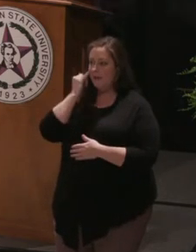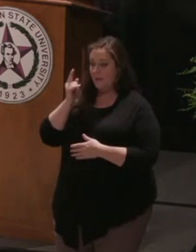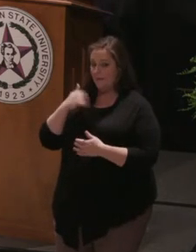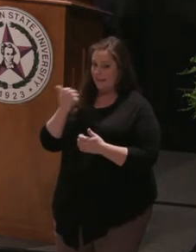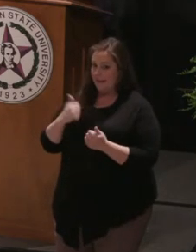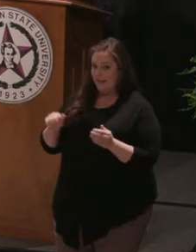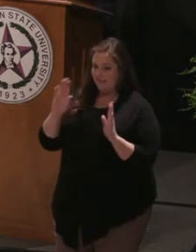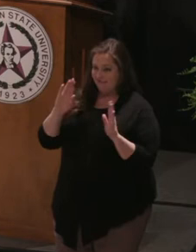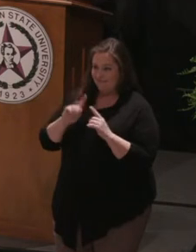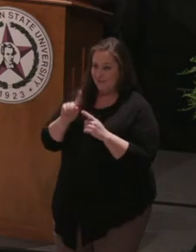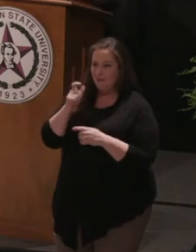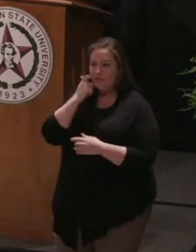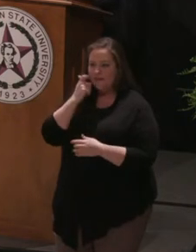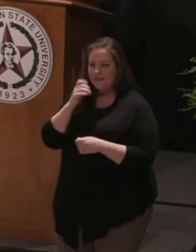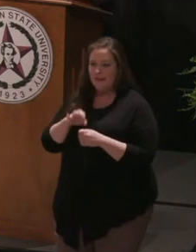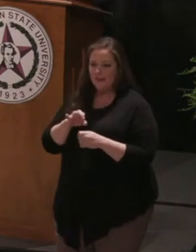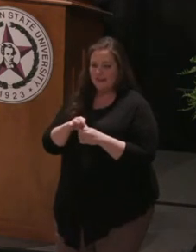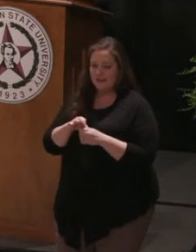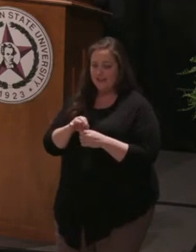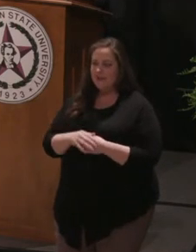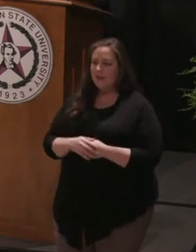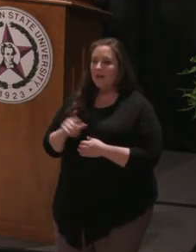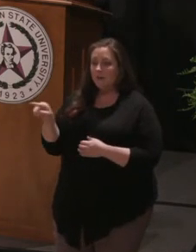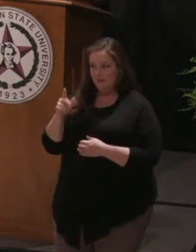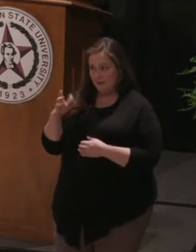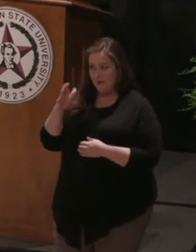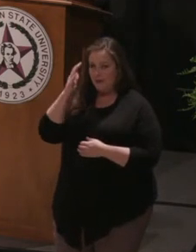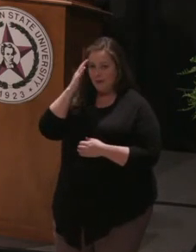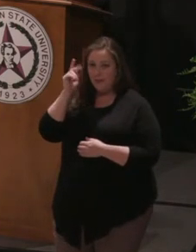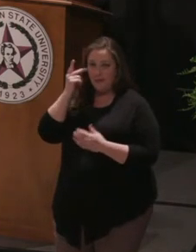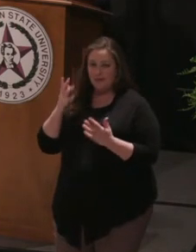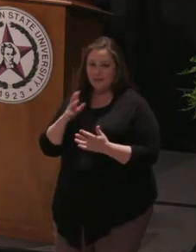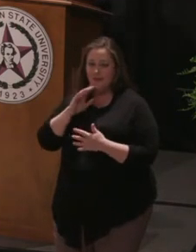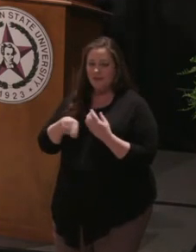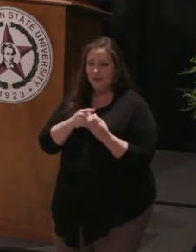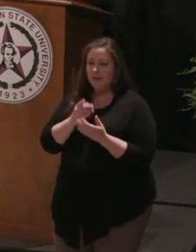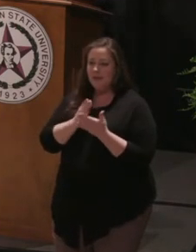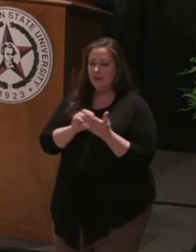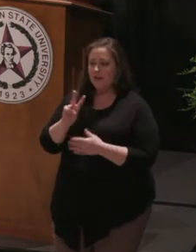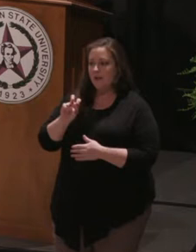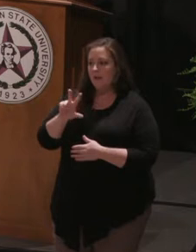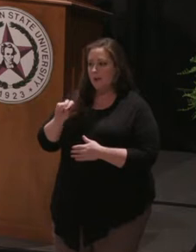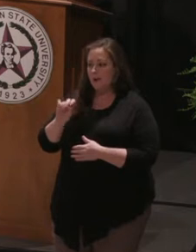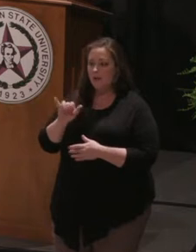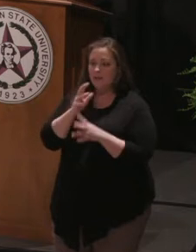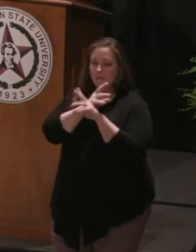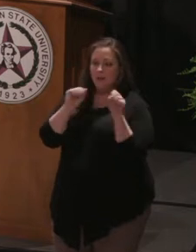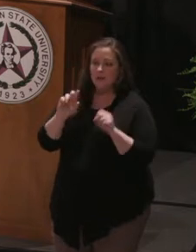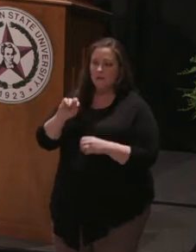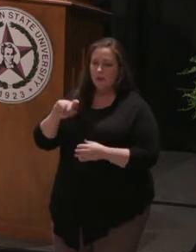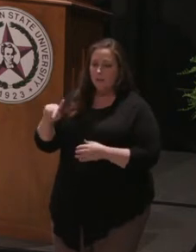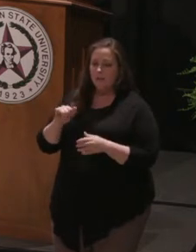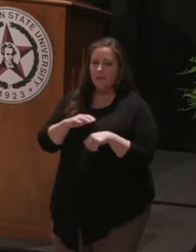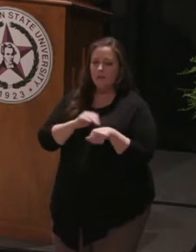any attention to recent elections, you've heard politicians talk about Section 230. President Trump called